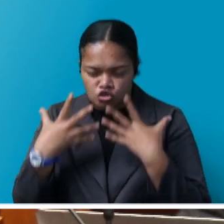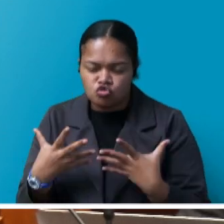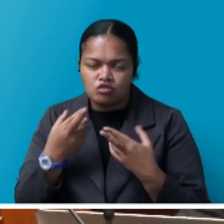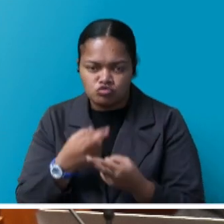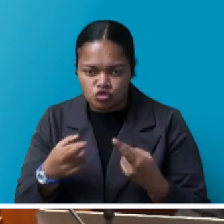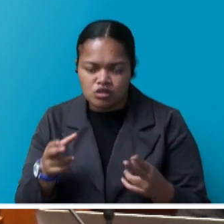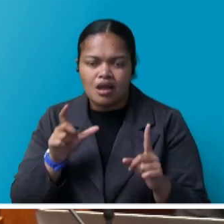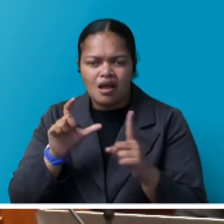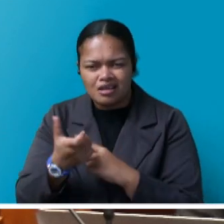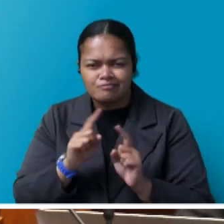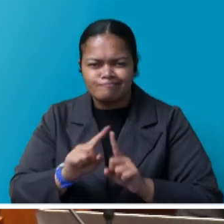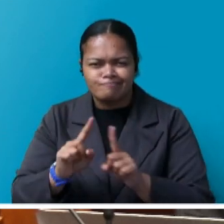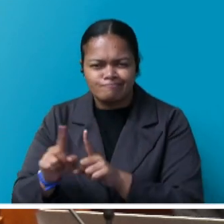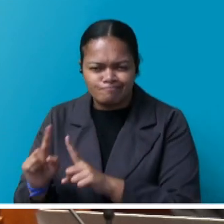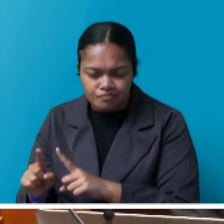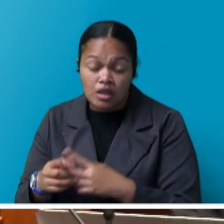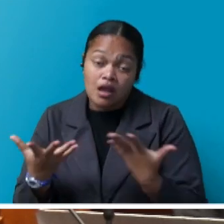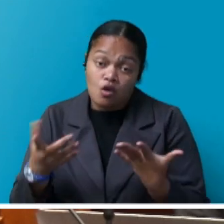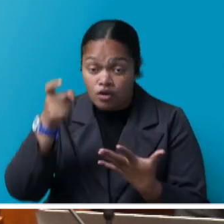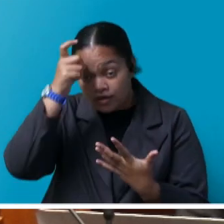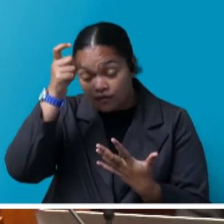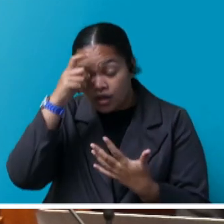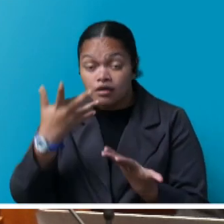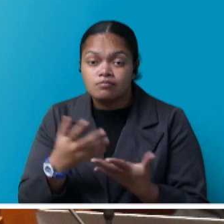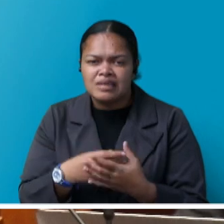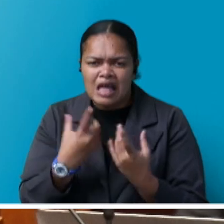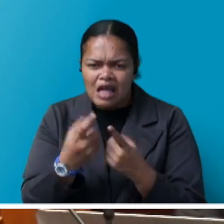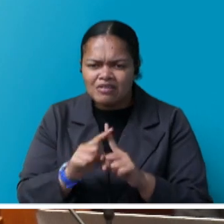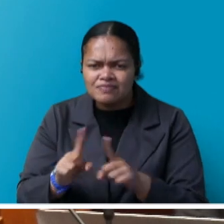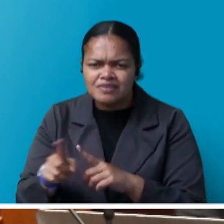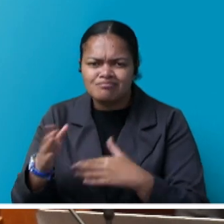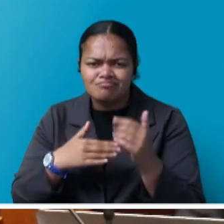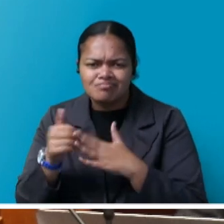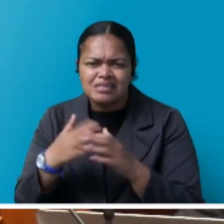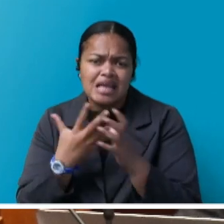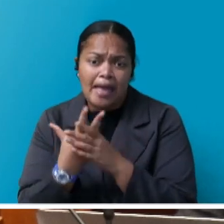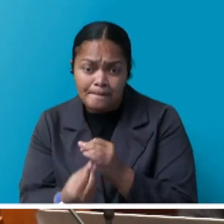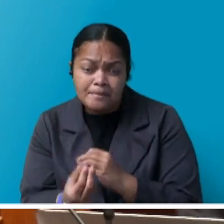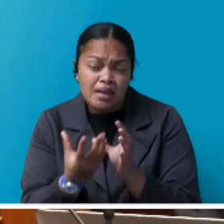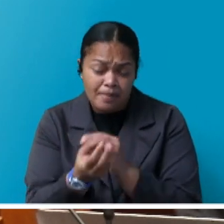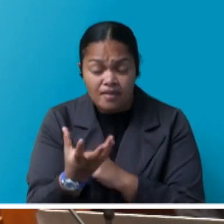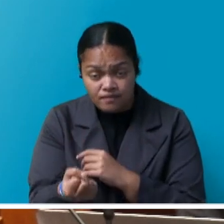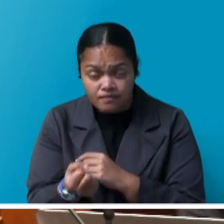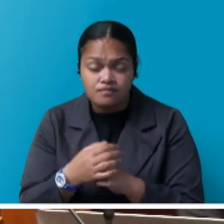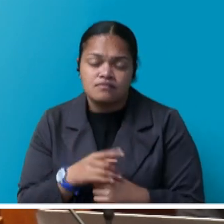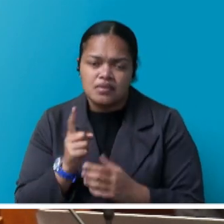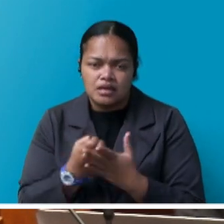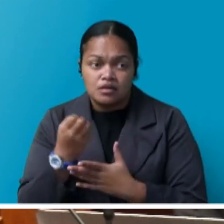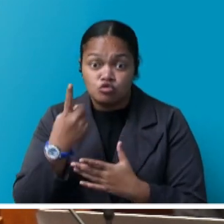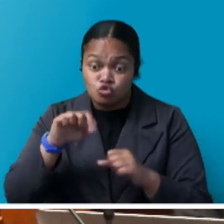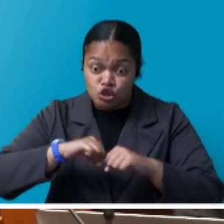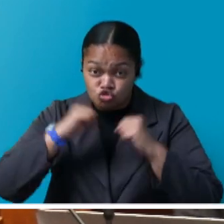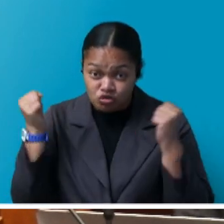cultural heritage. However, they continue to face infrastructure gaps, climate vulnerabilities, and economic disparities. To address these,